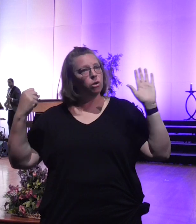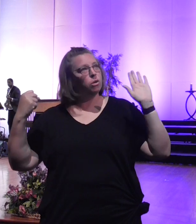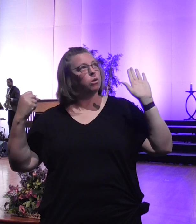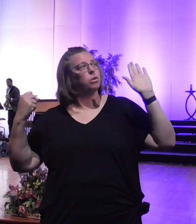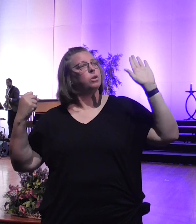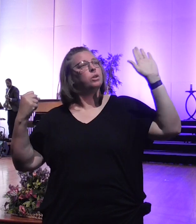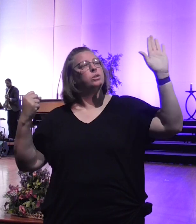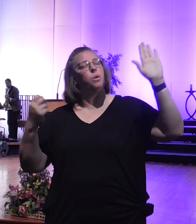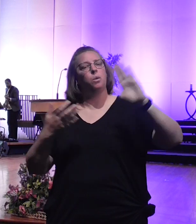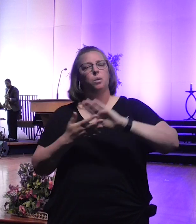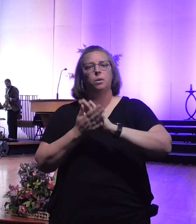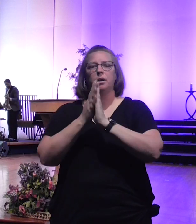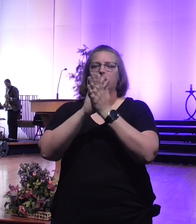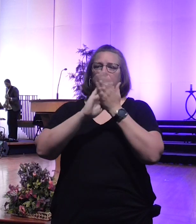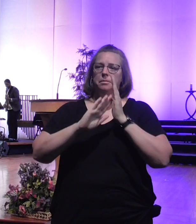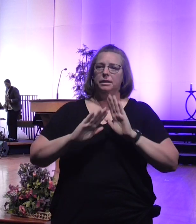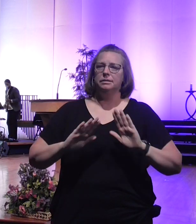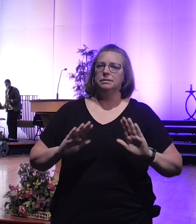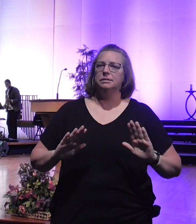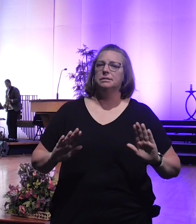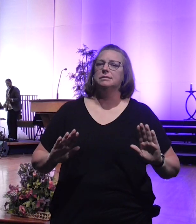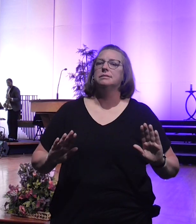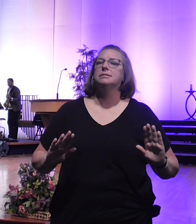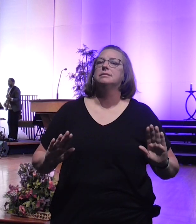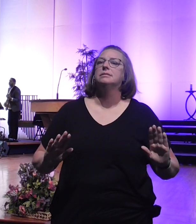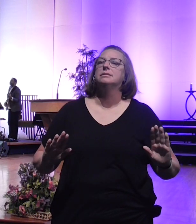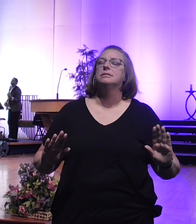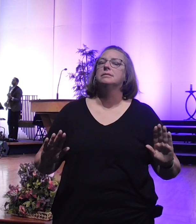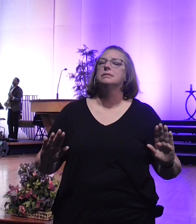with your peace,